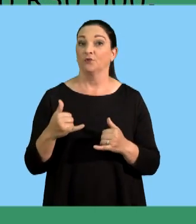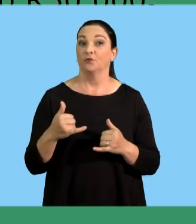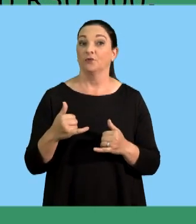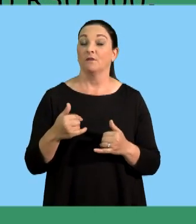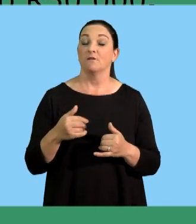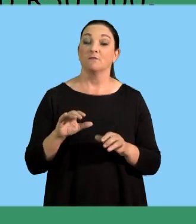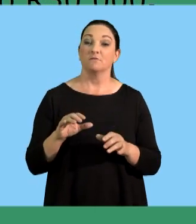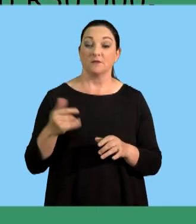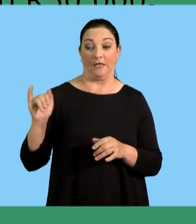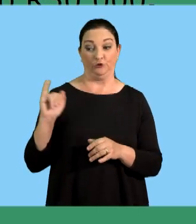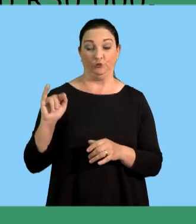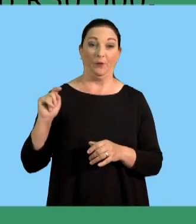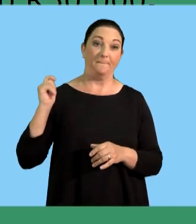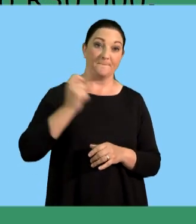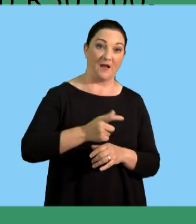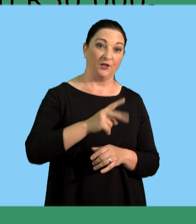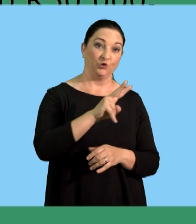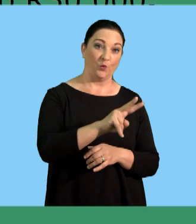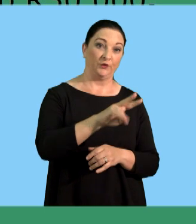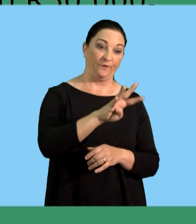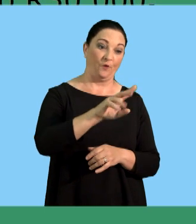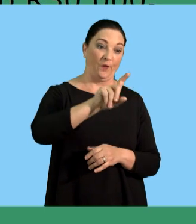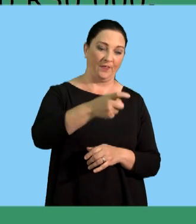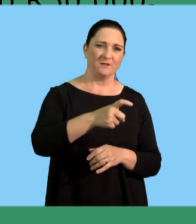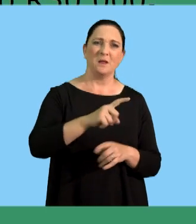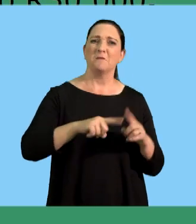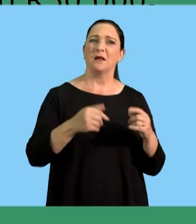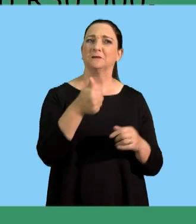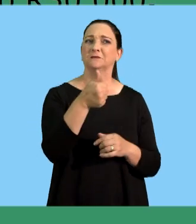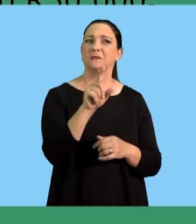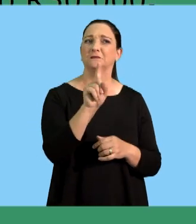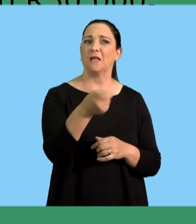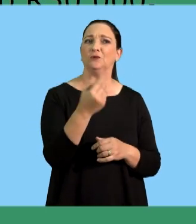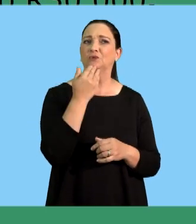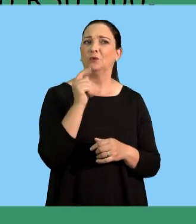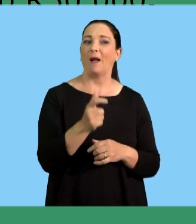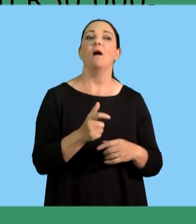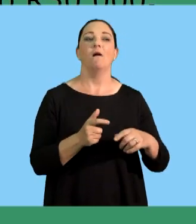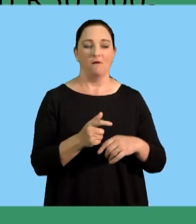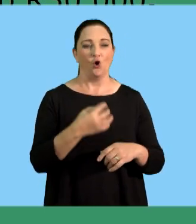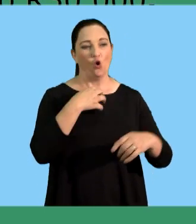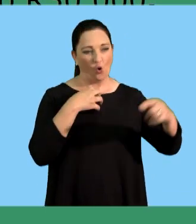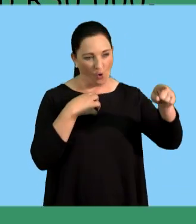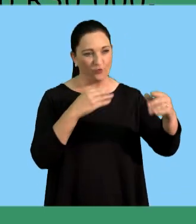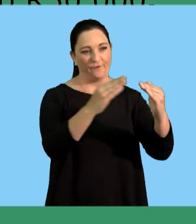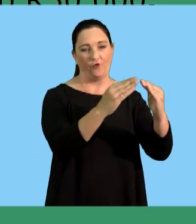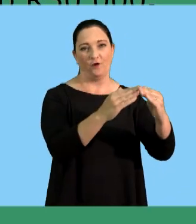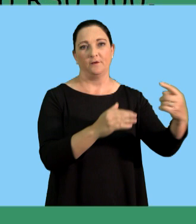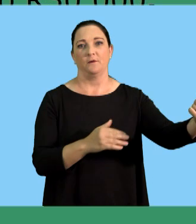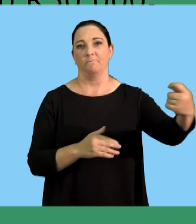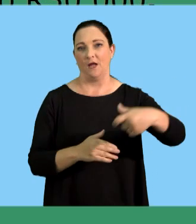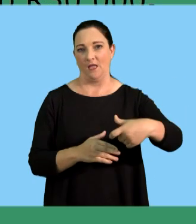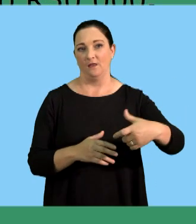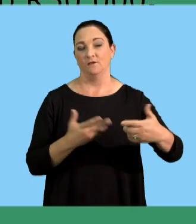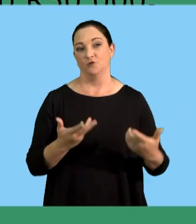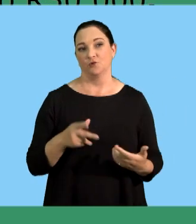will pay 24,000, it means the 6,000 will be paid by the owner of the house,